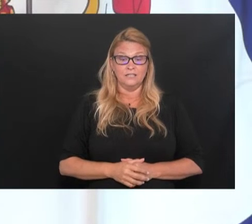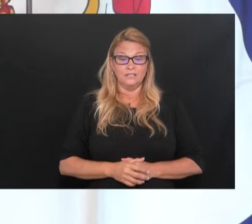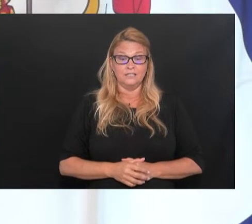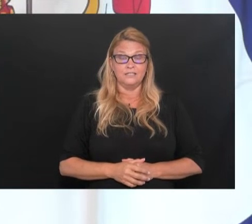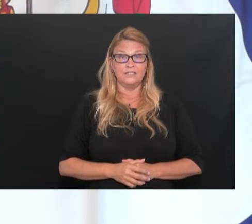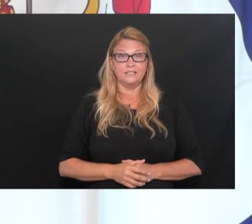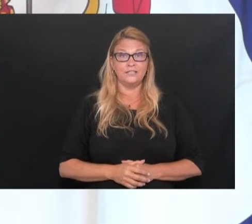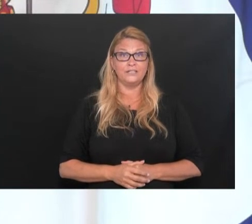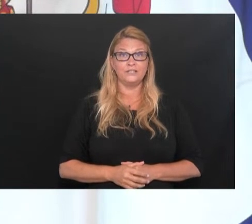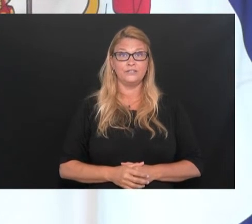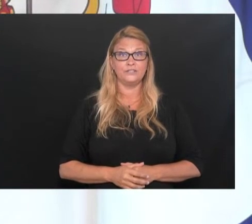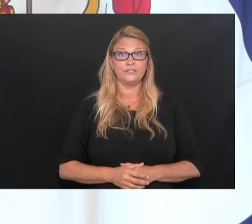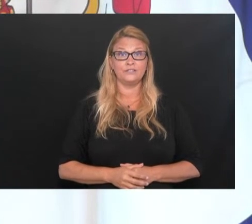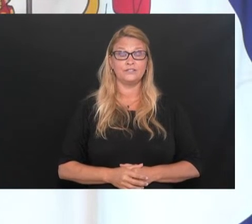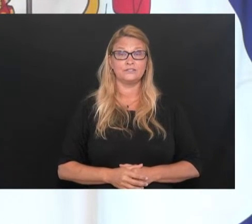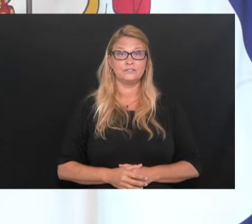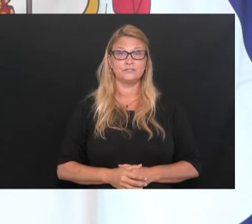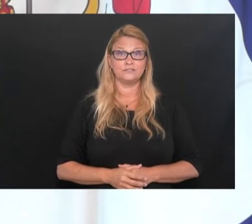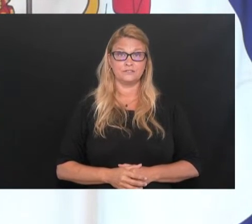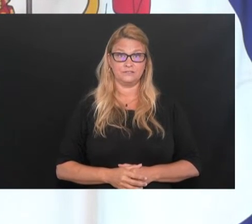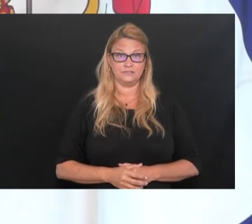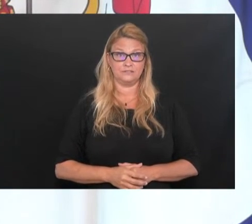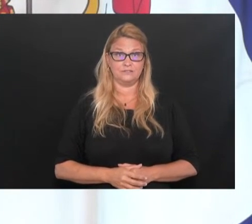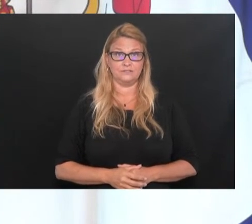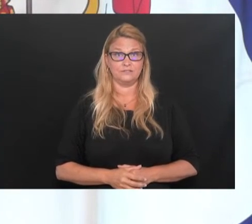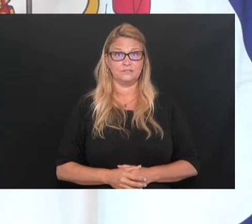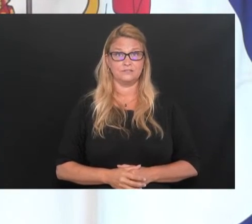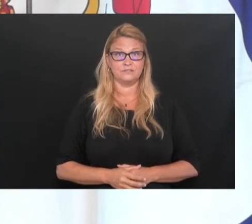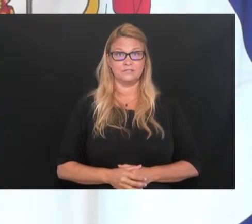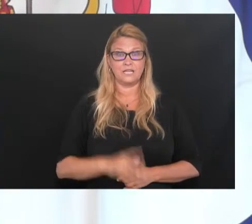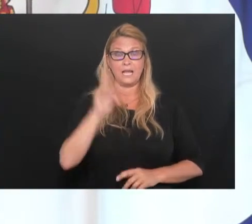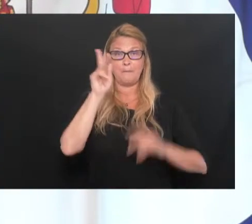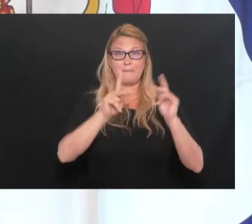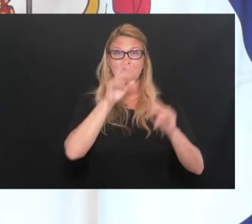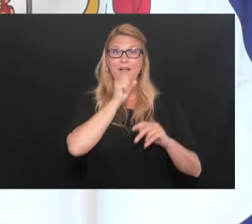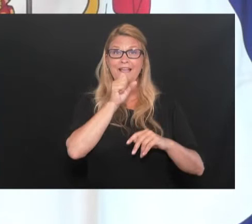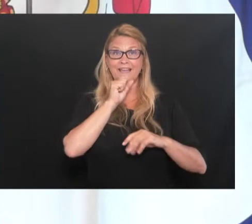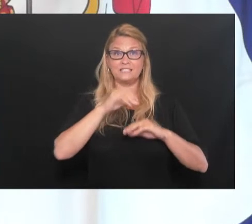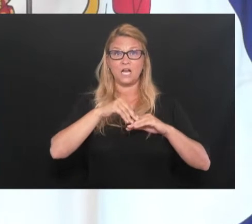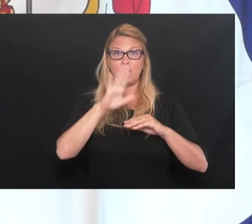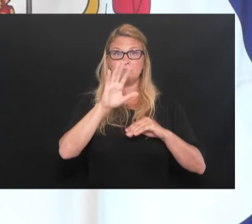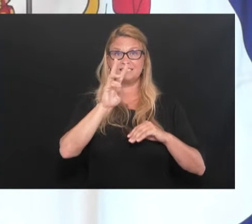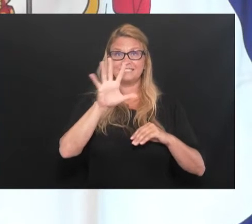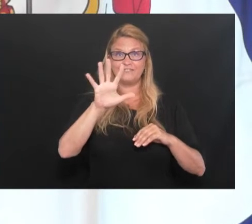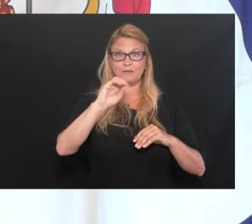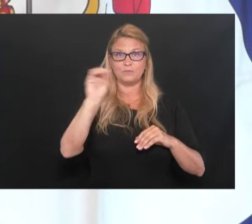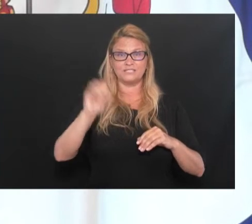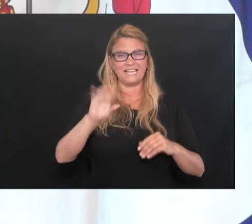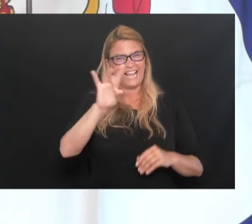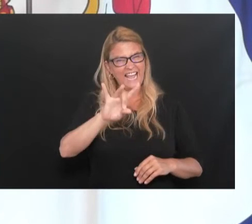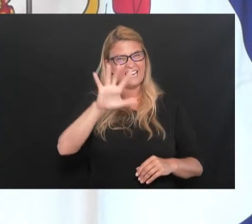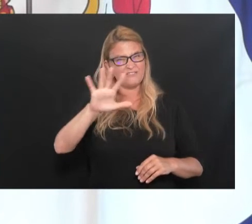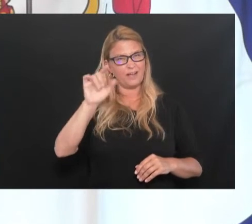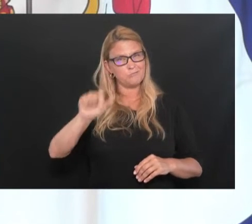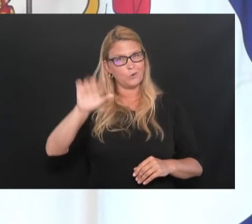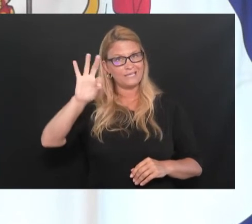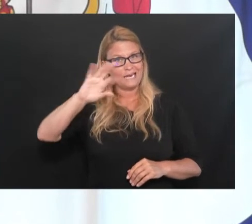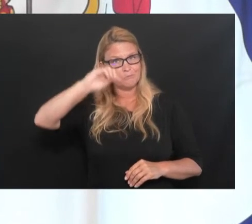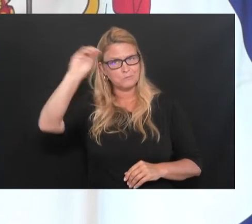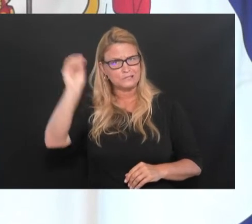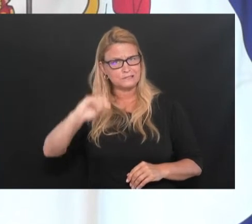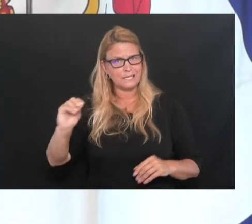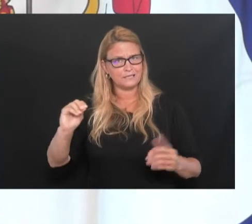do want to say this, that the folks that are over age 65, we're now at